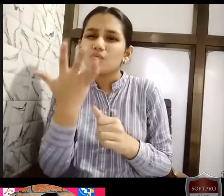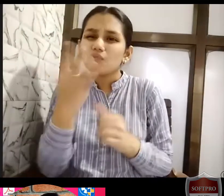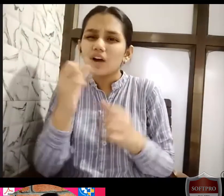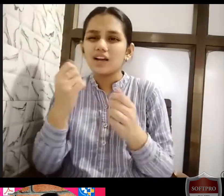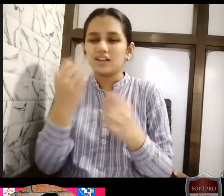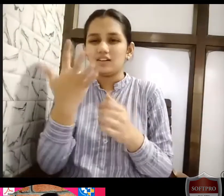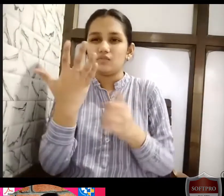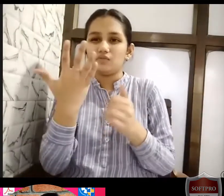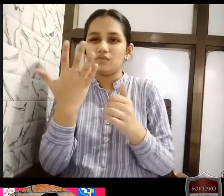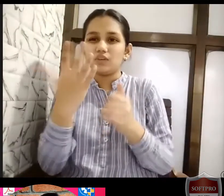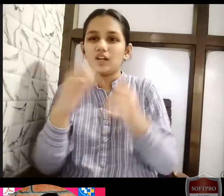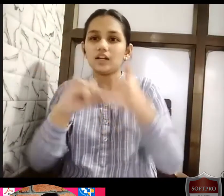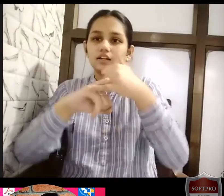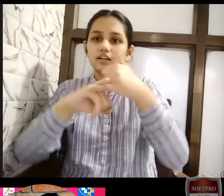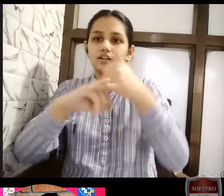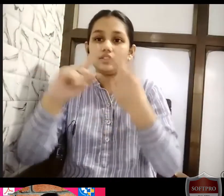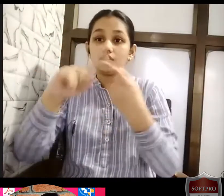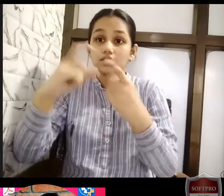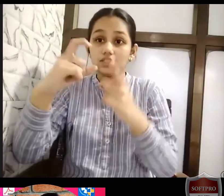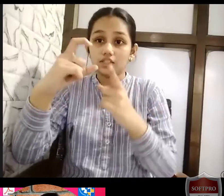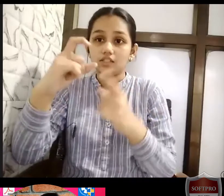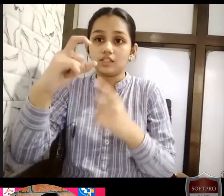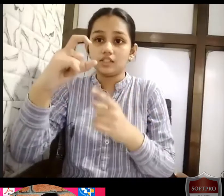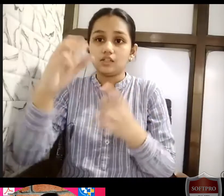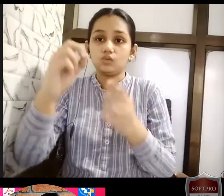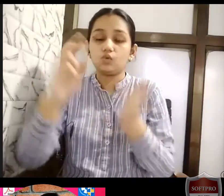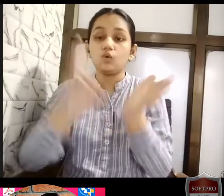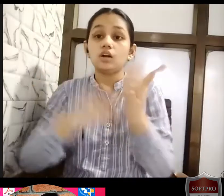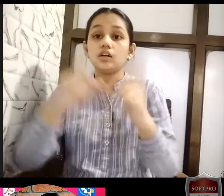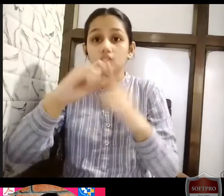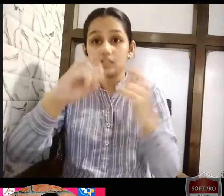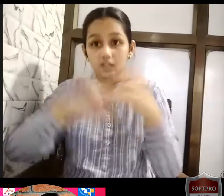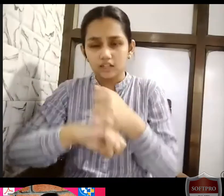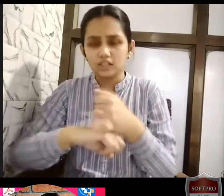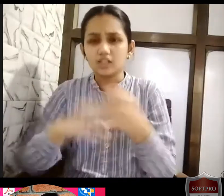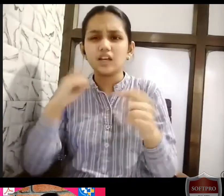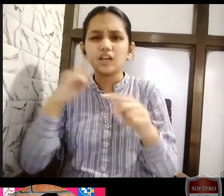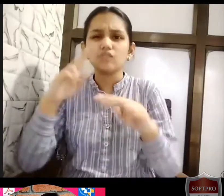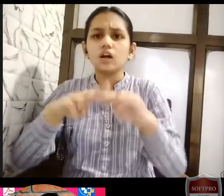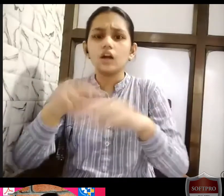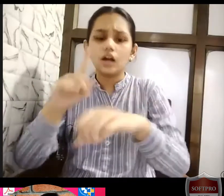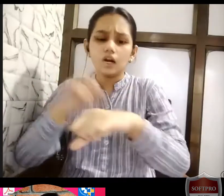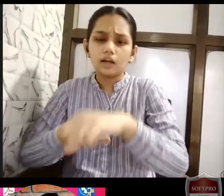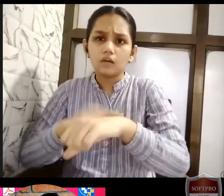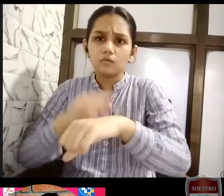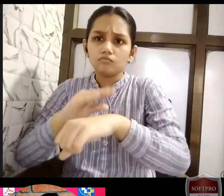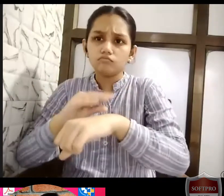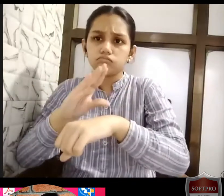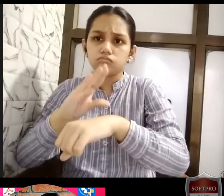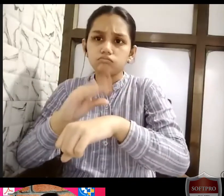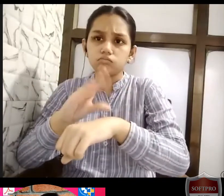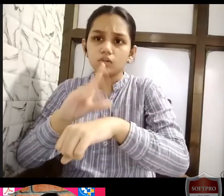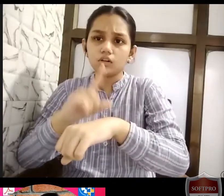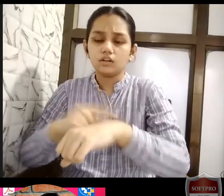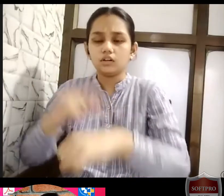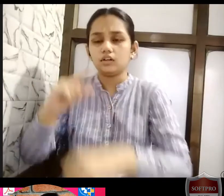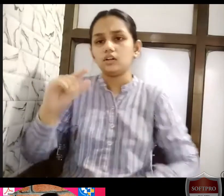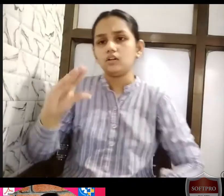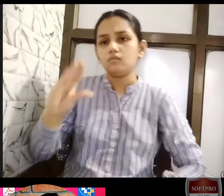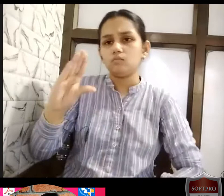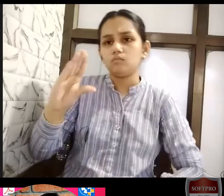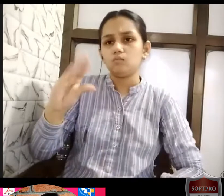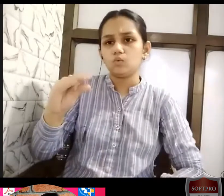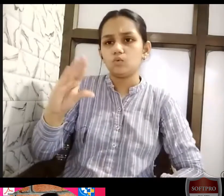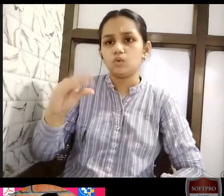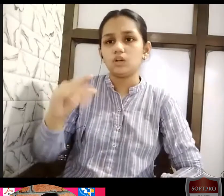If I want to increase the duration, I can increase it. So normally 5 seconds. seconds is good because on social media,